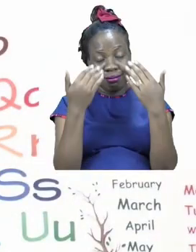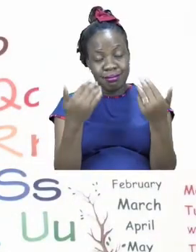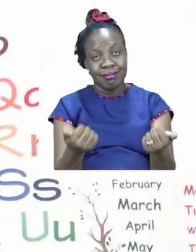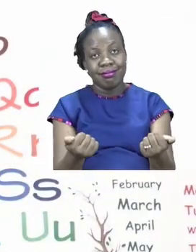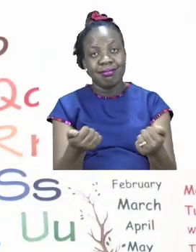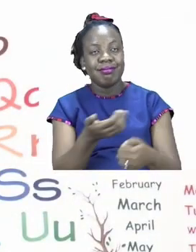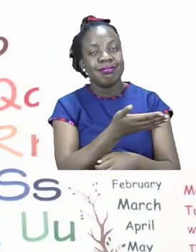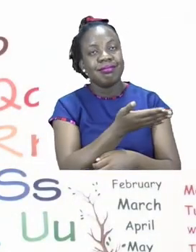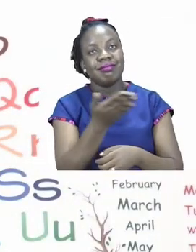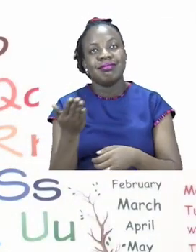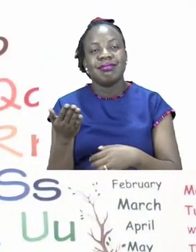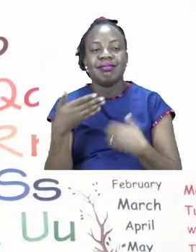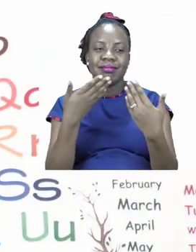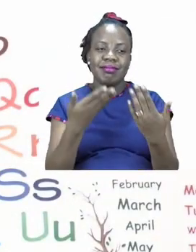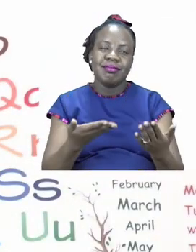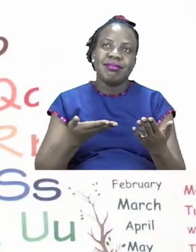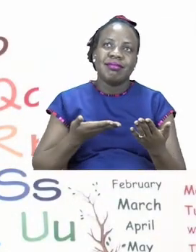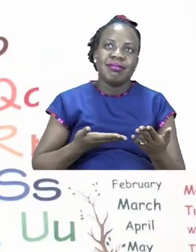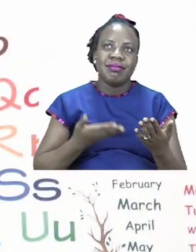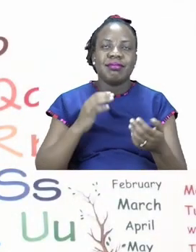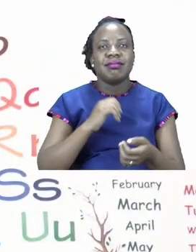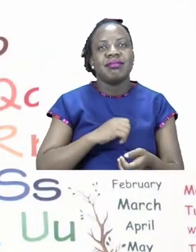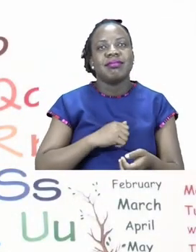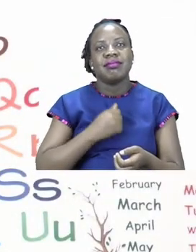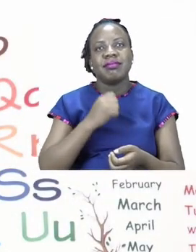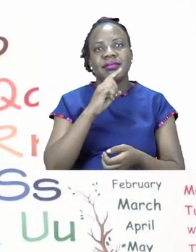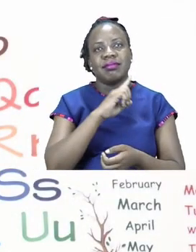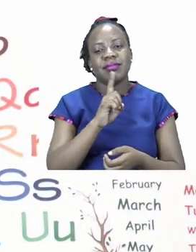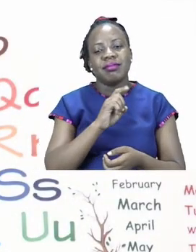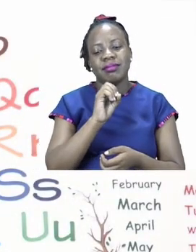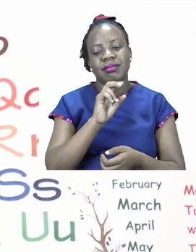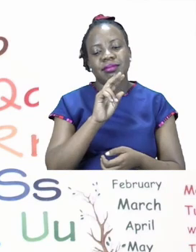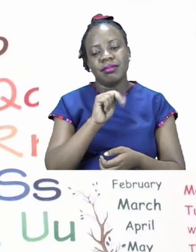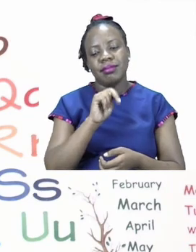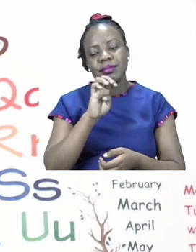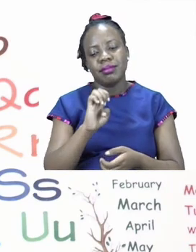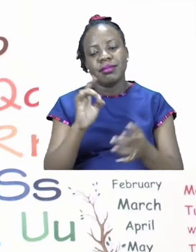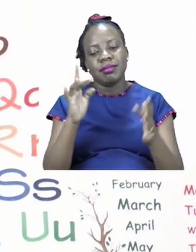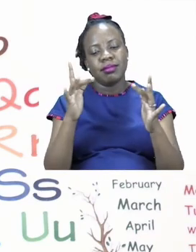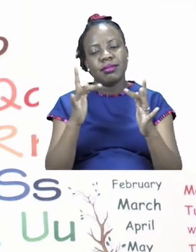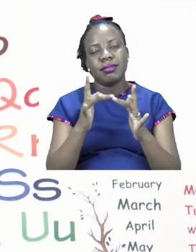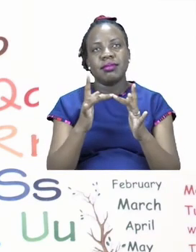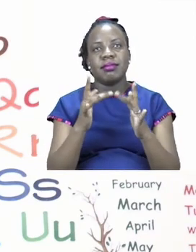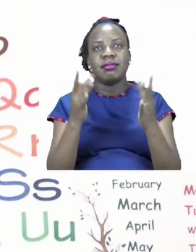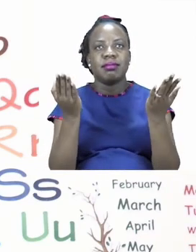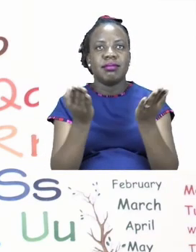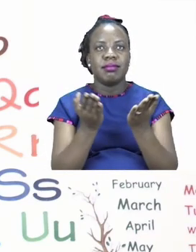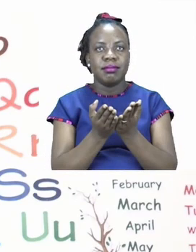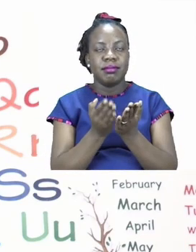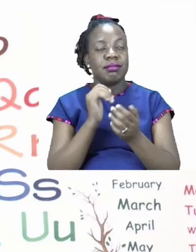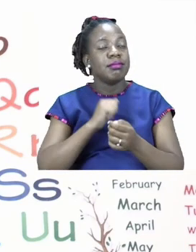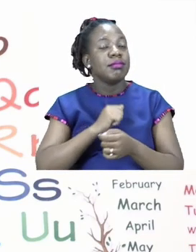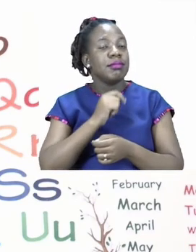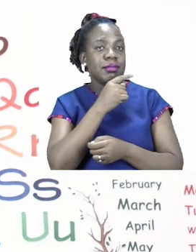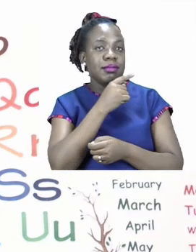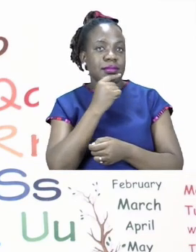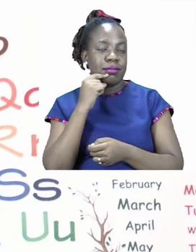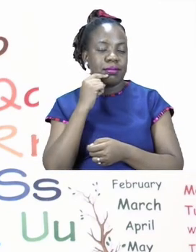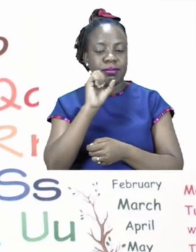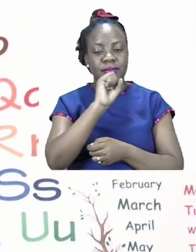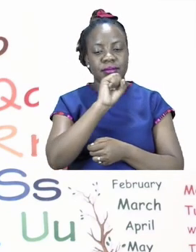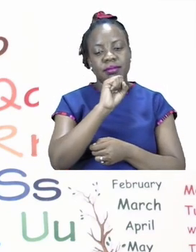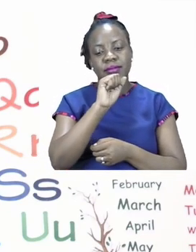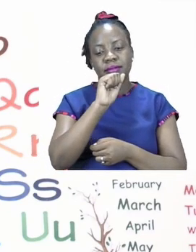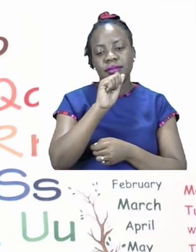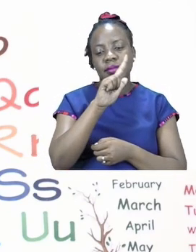Hello everyone and welcome to My Zone Online School. My name is Teacher Mutsa and thank